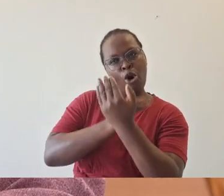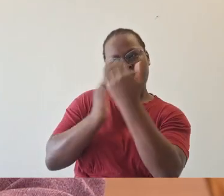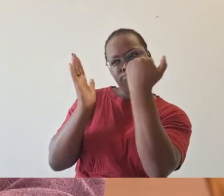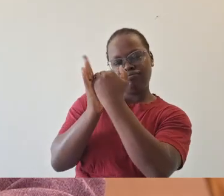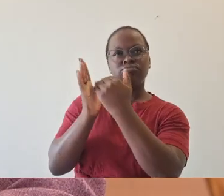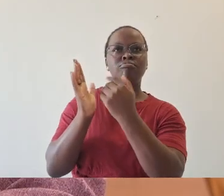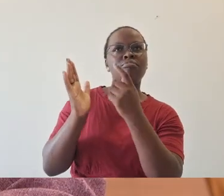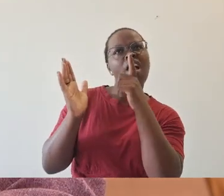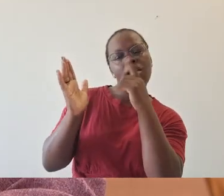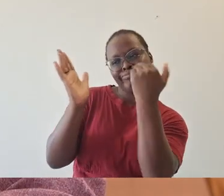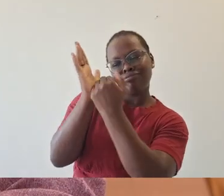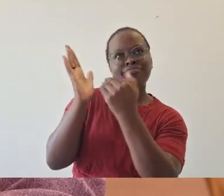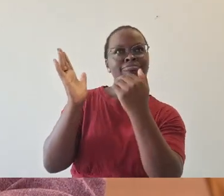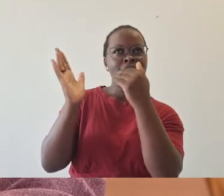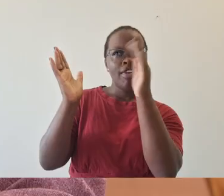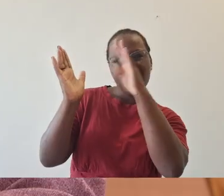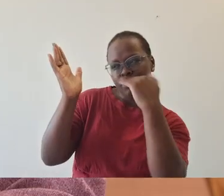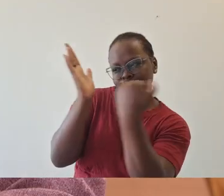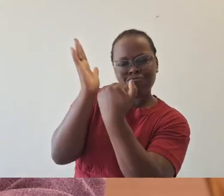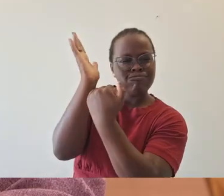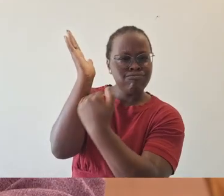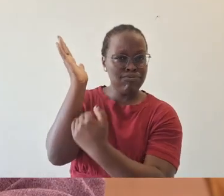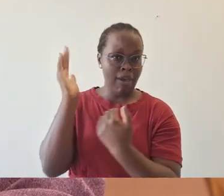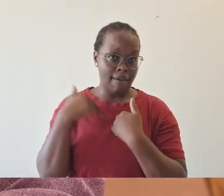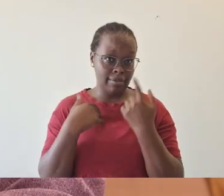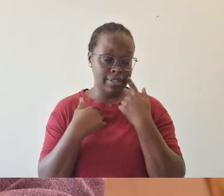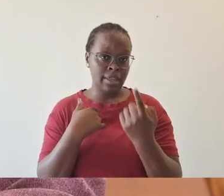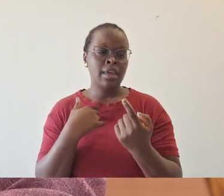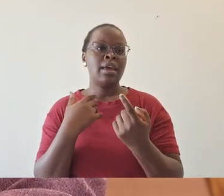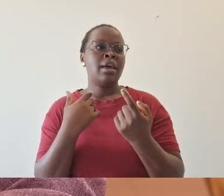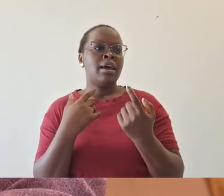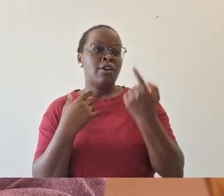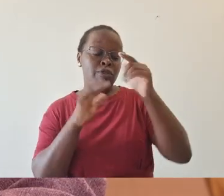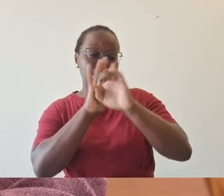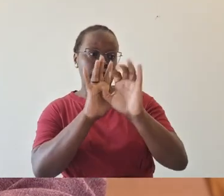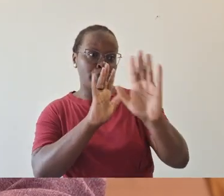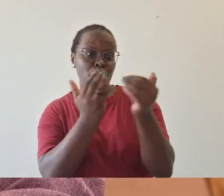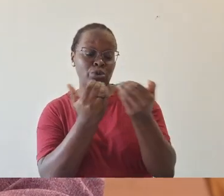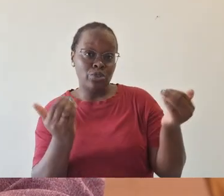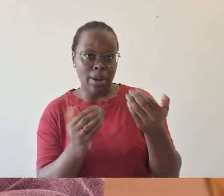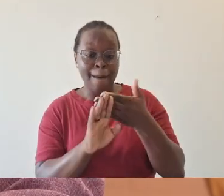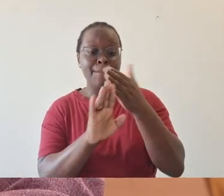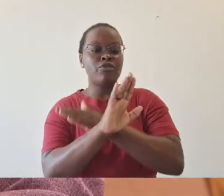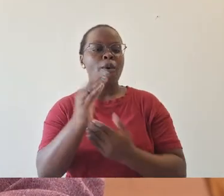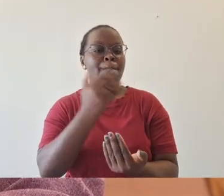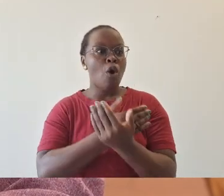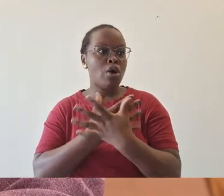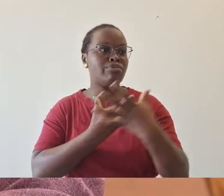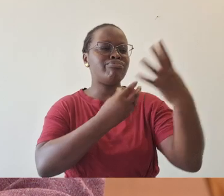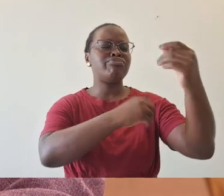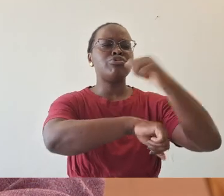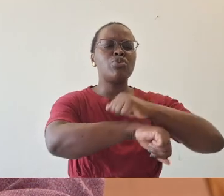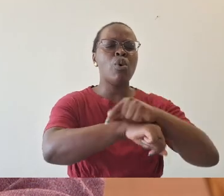are concerned, not only during disruptions, but even their day-to-day when they go to school. What before school and after school looks like is